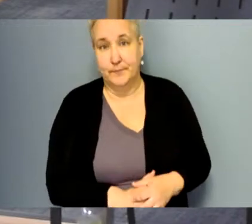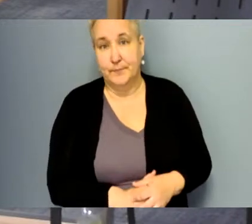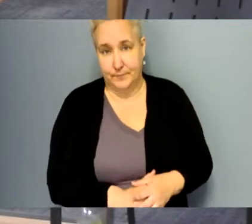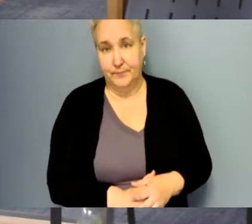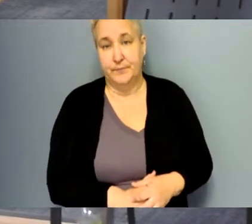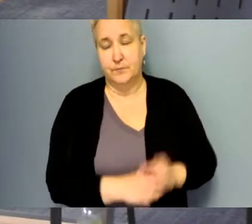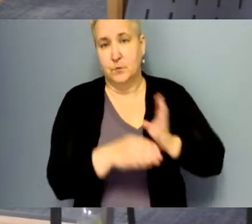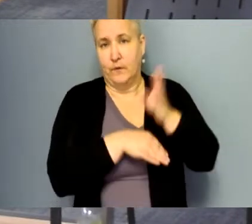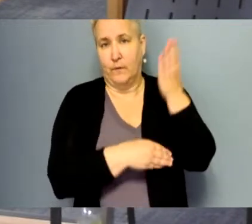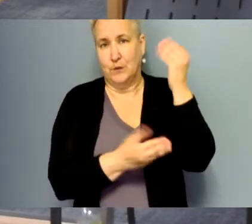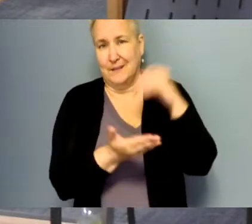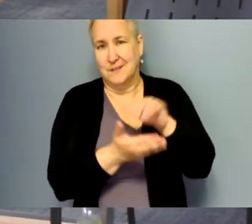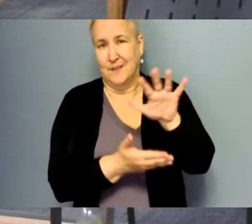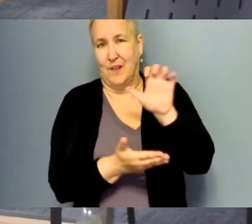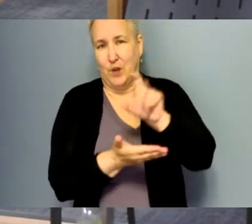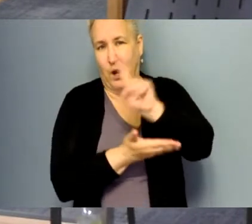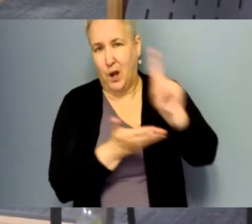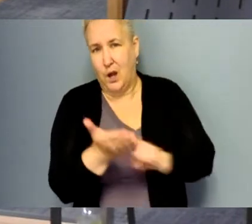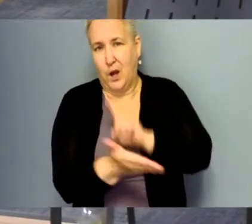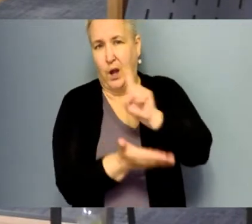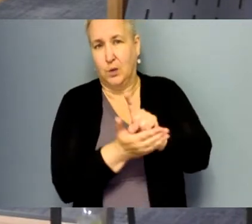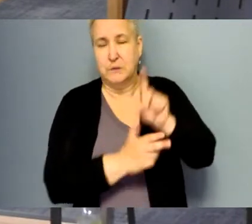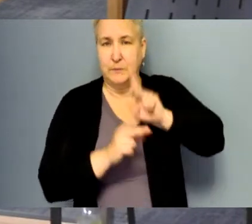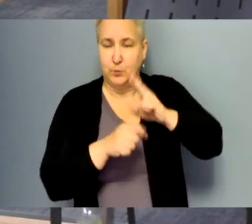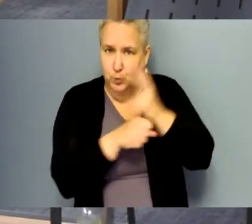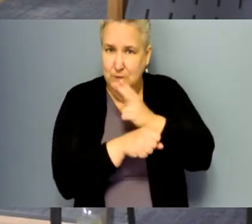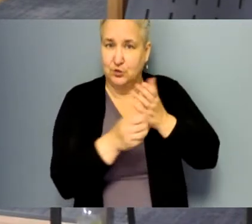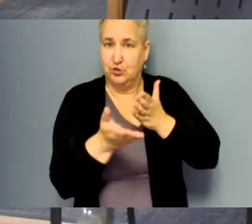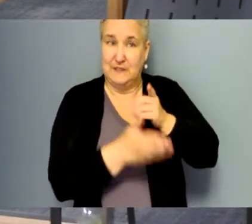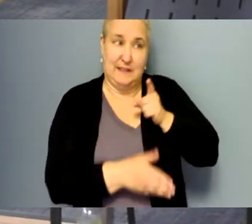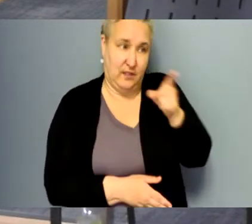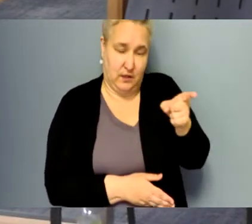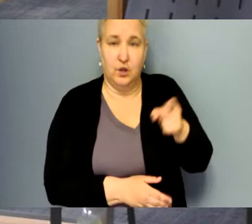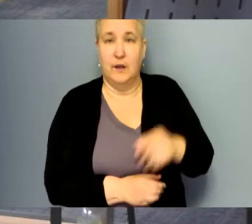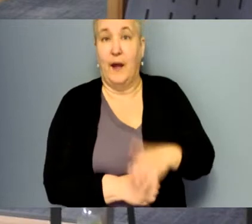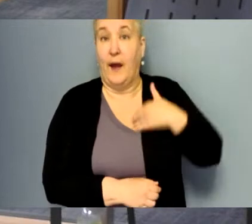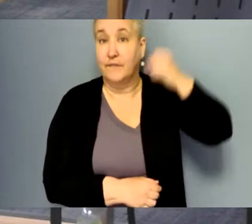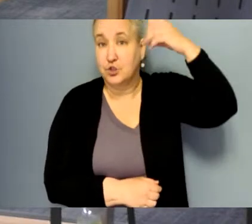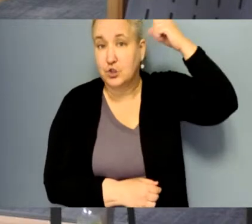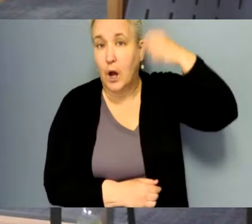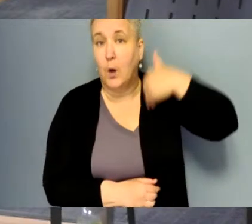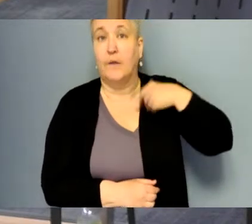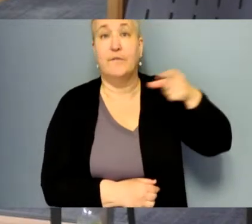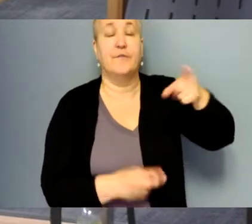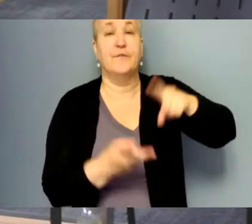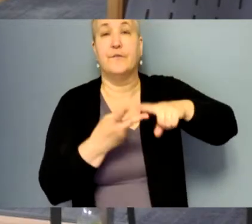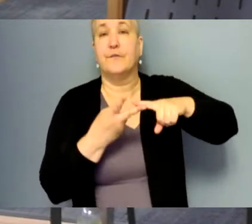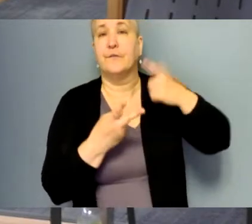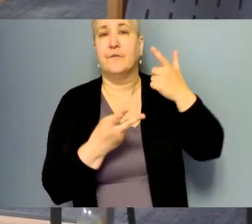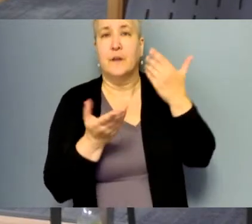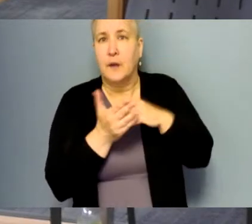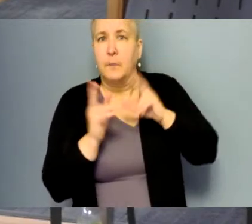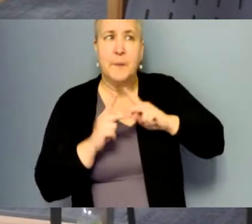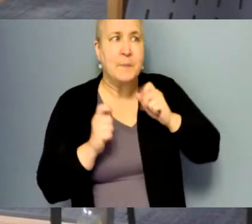Over 14,500 hours of people using the services there. There's a shower and the ability for, you know, again, people to get connected and placed